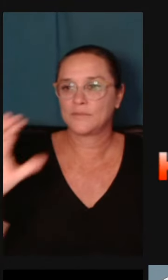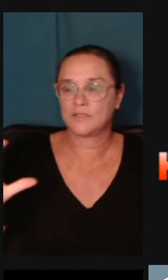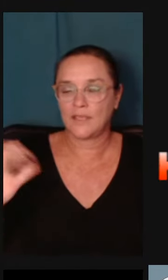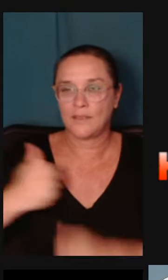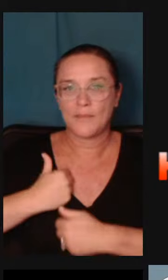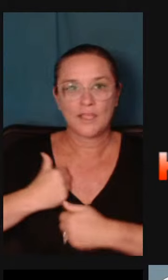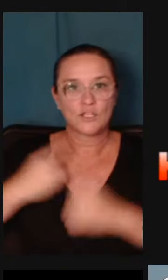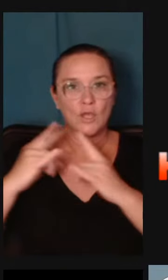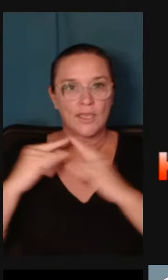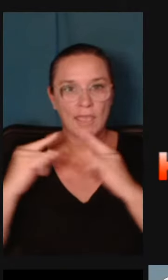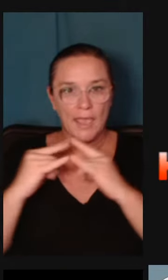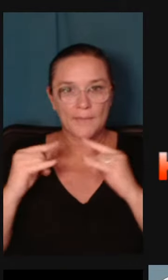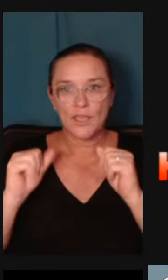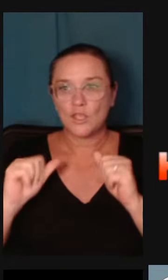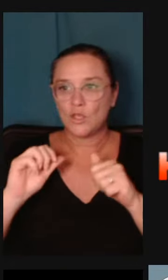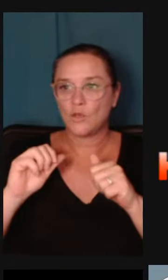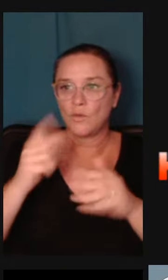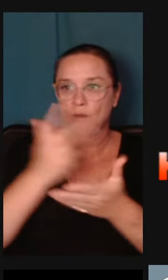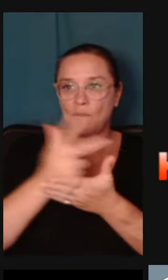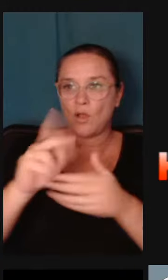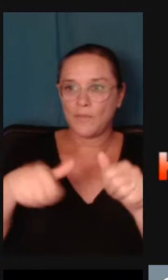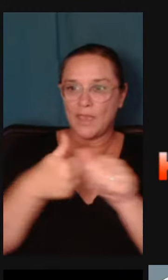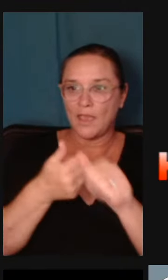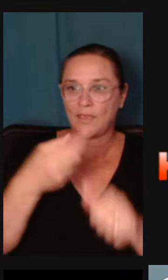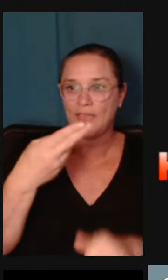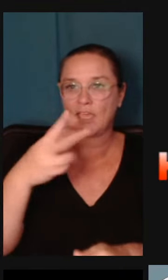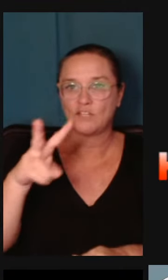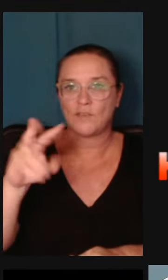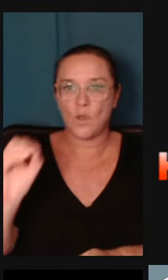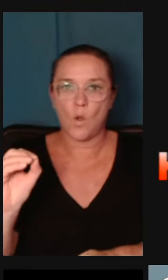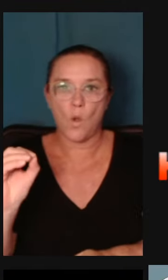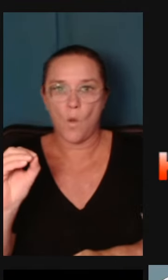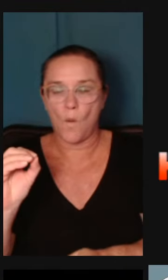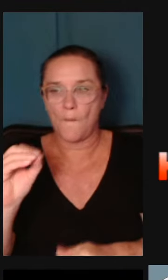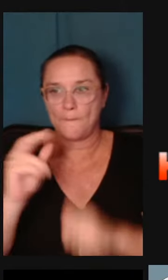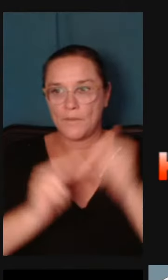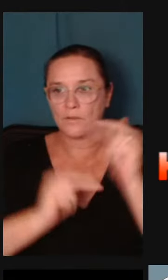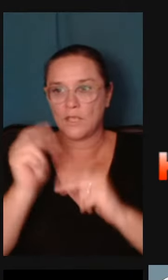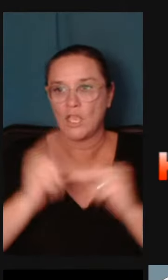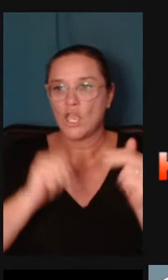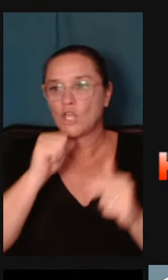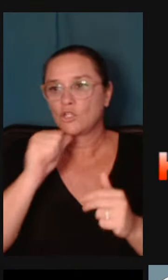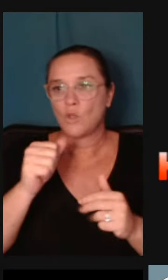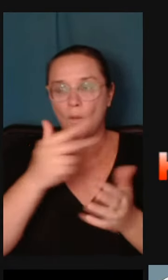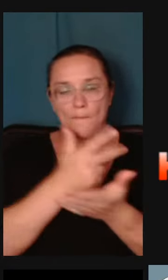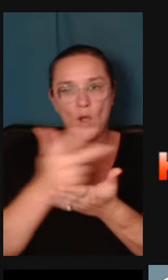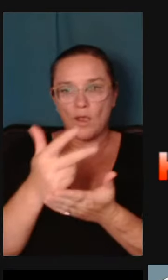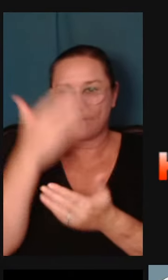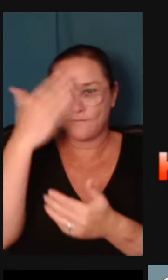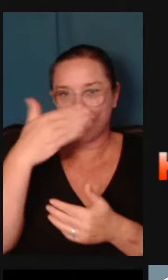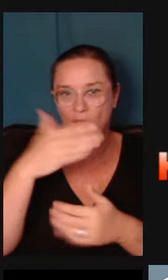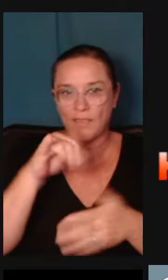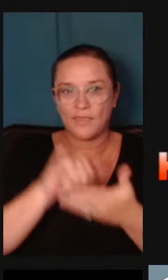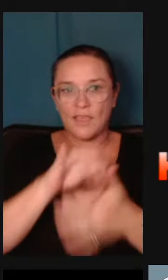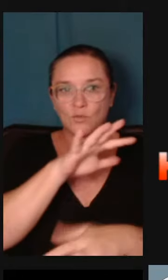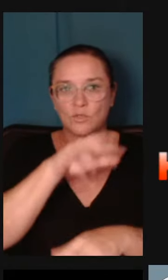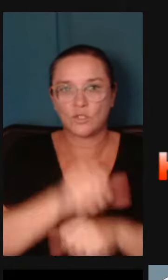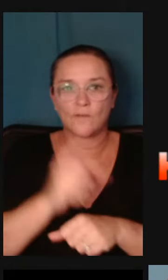park behind the HVO building. Don't park in front of KMC. It's reserved for